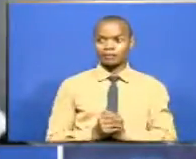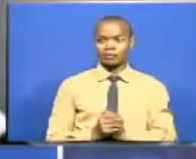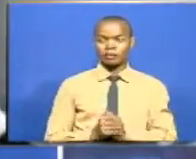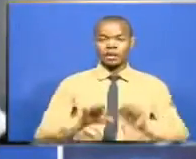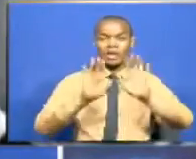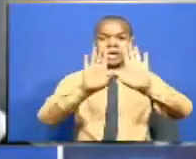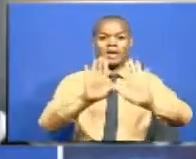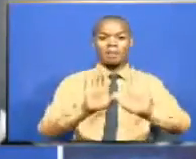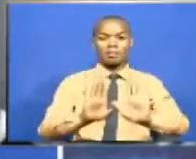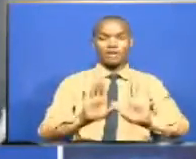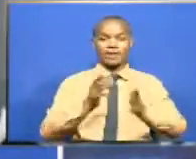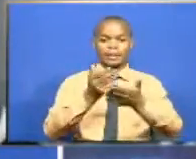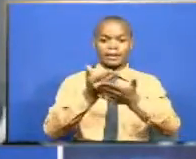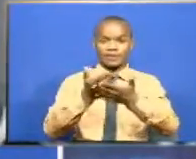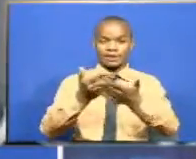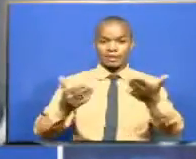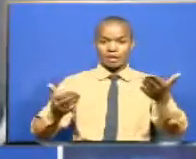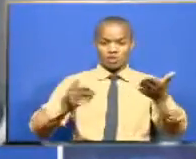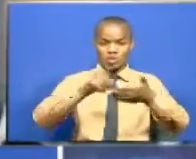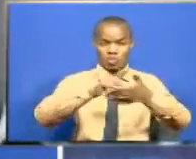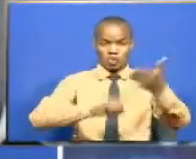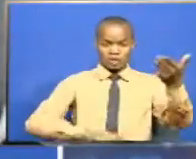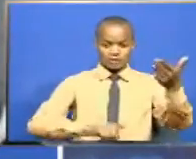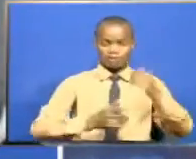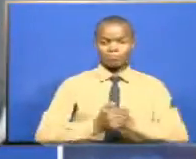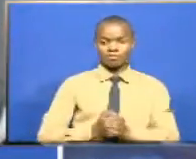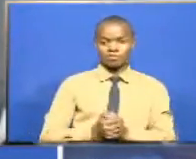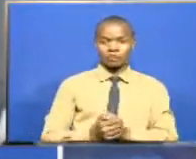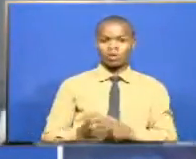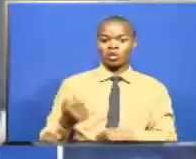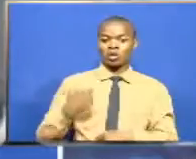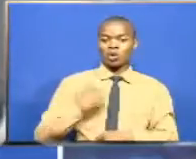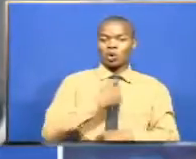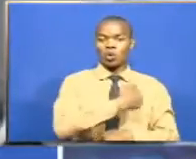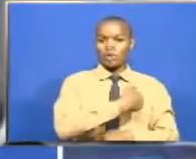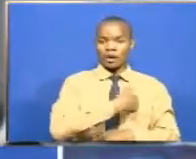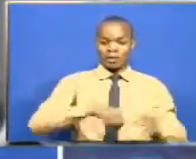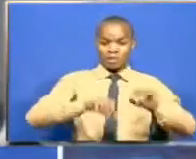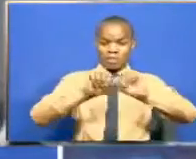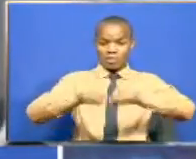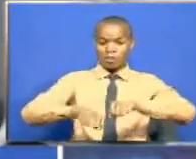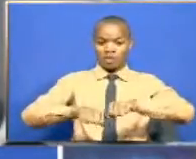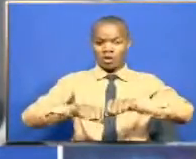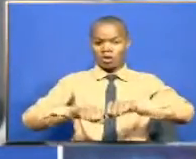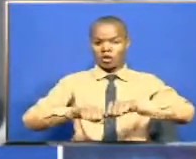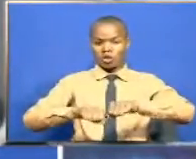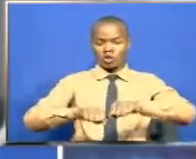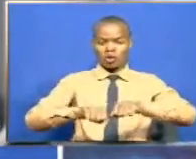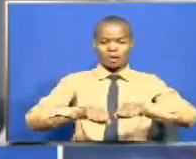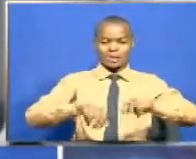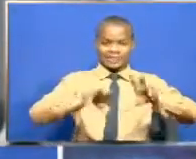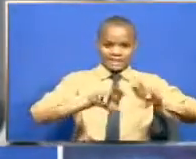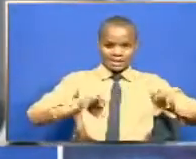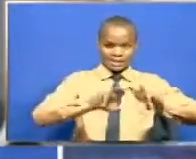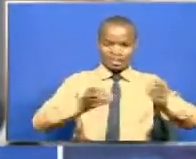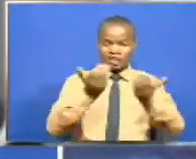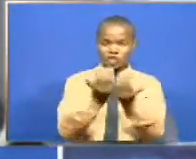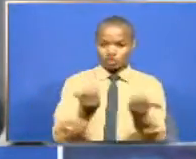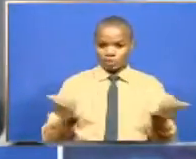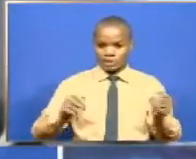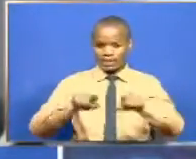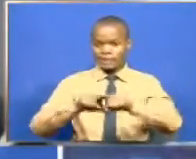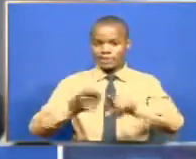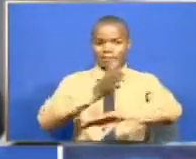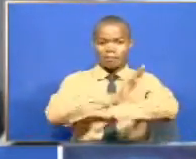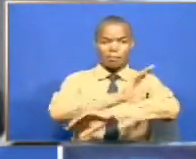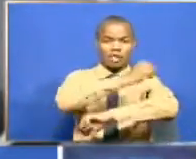by government and partners to ensure that we can trace and be able to bring facilitate the child to come back to school. And it has been impressive. I mean, there is no